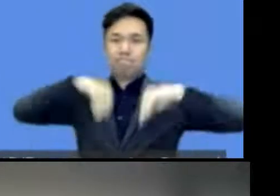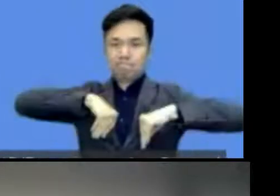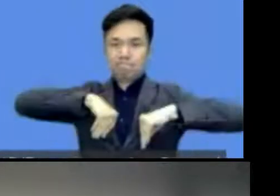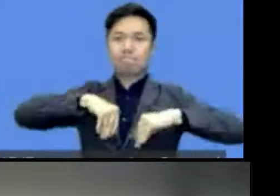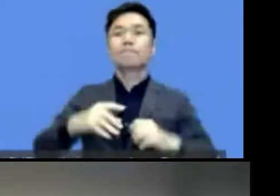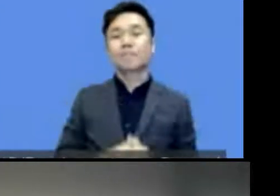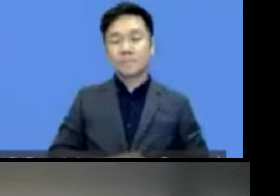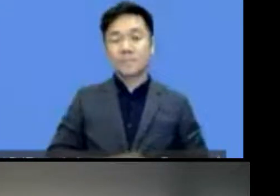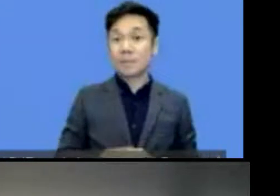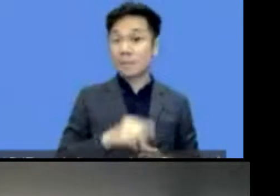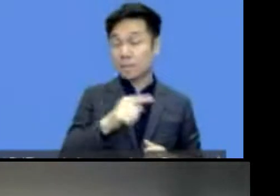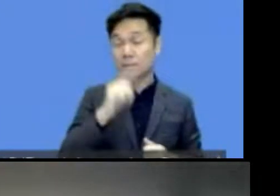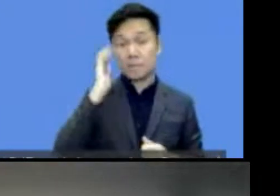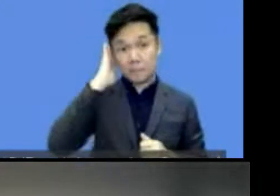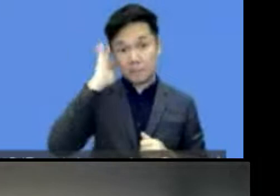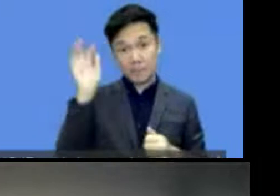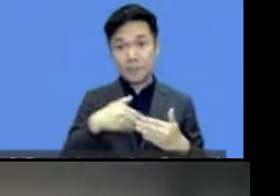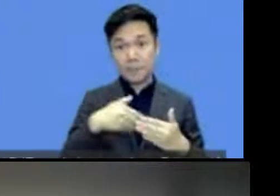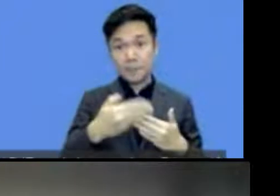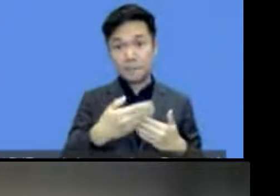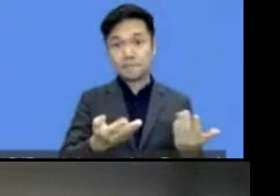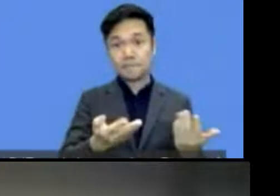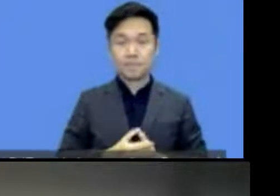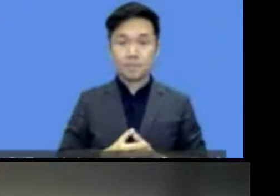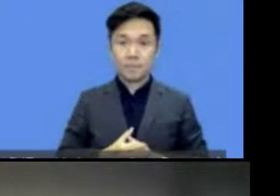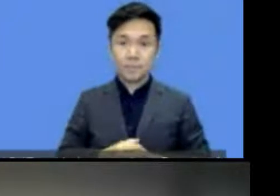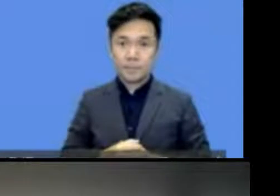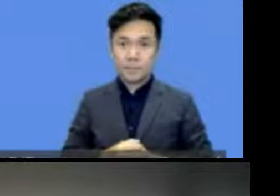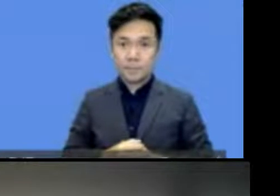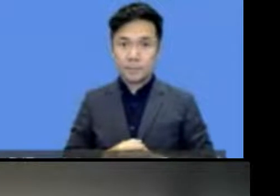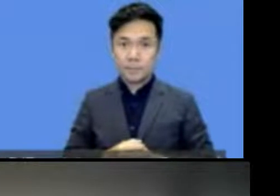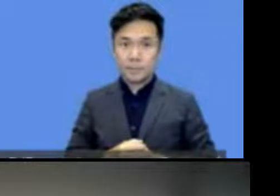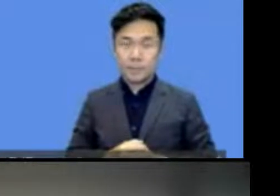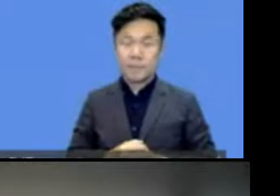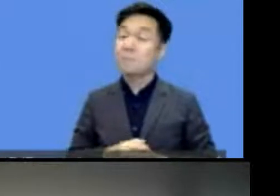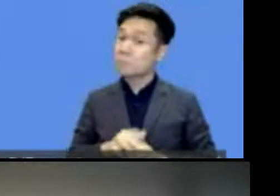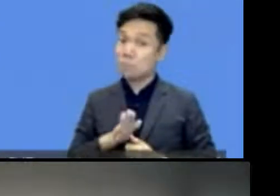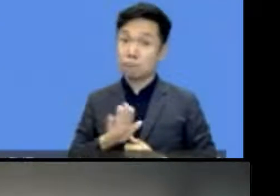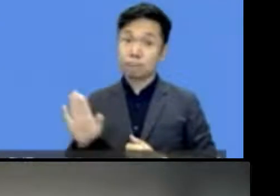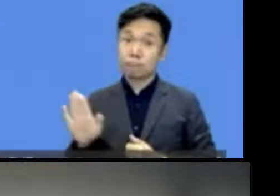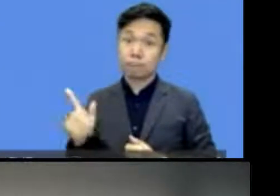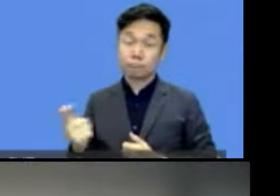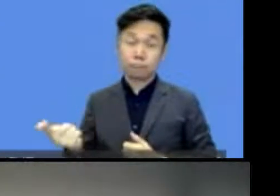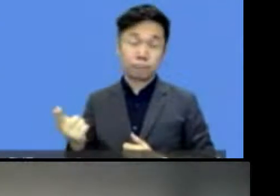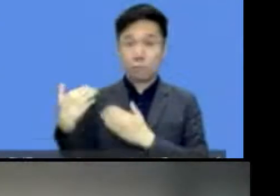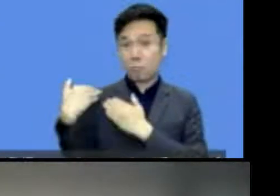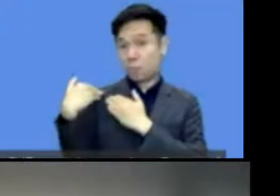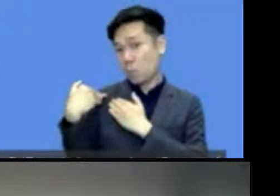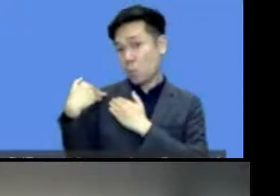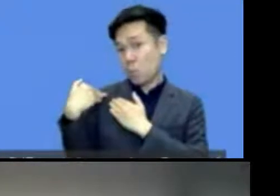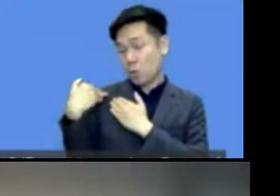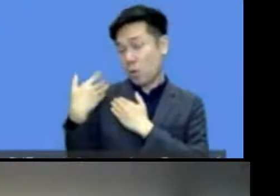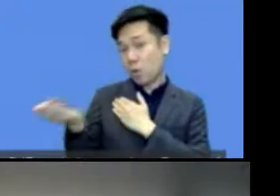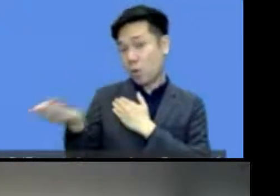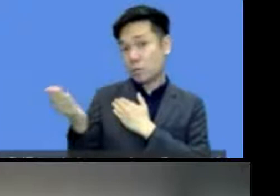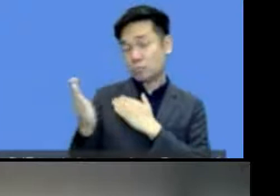the concerns and the responsibility of the libraries